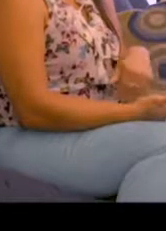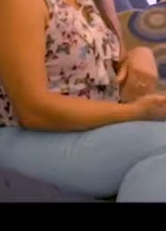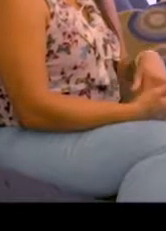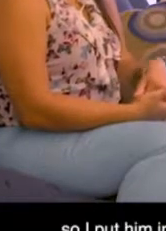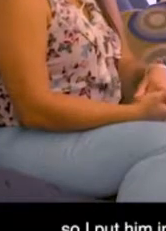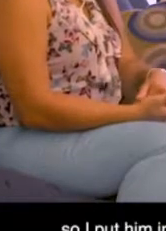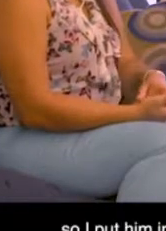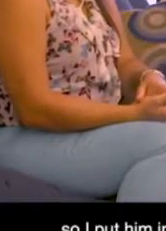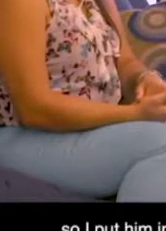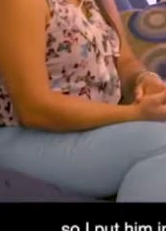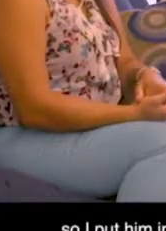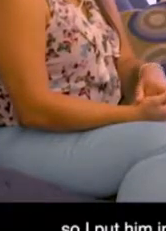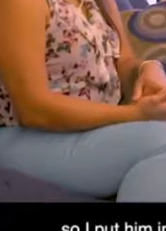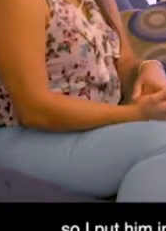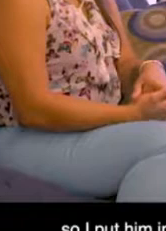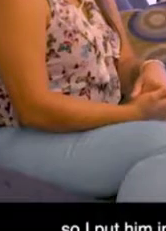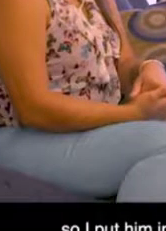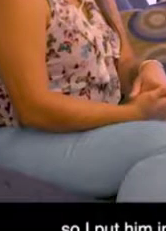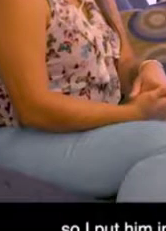is two-fed.